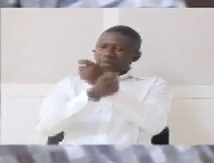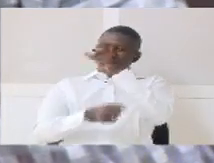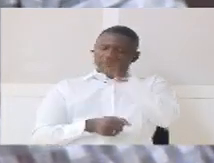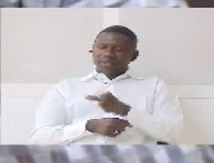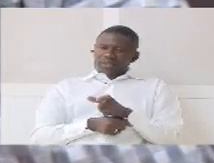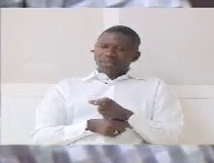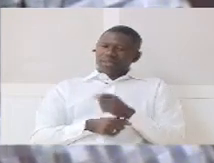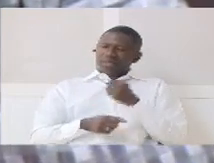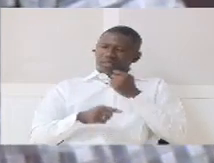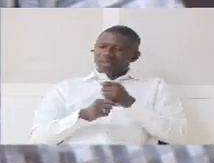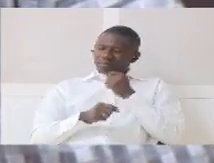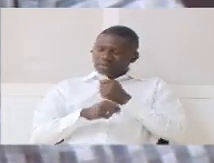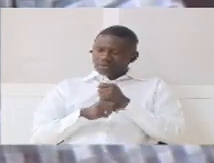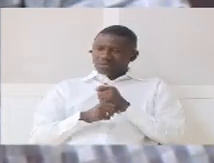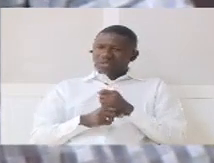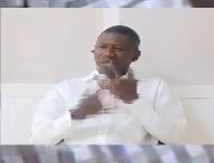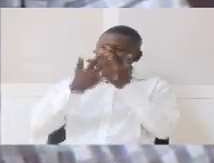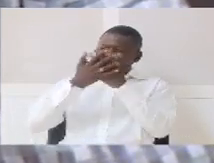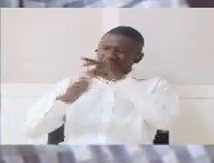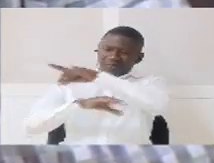more homely for